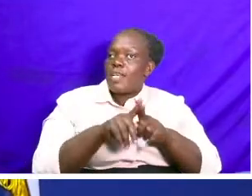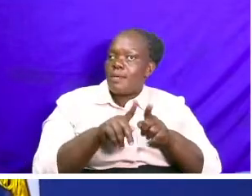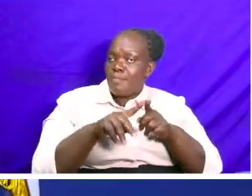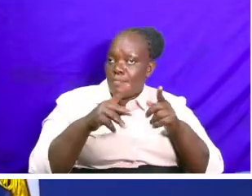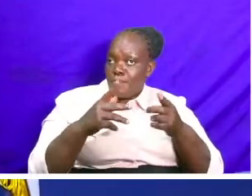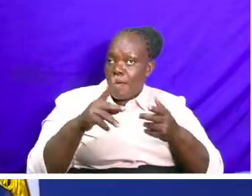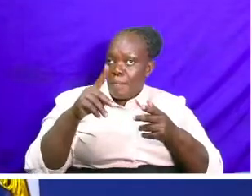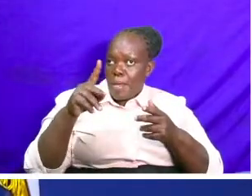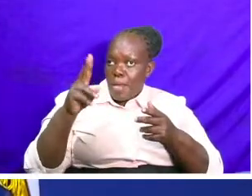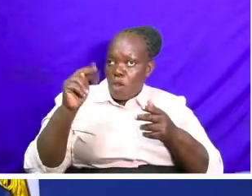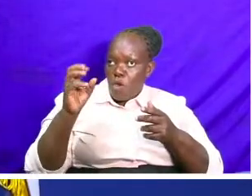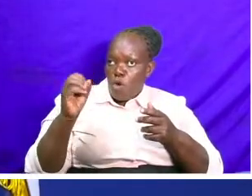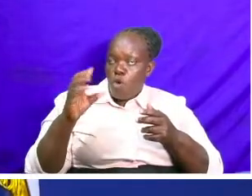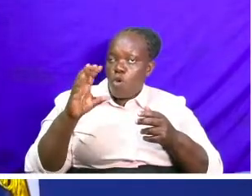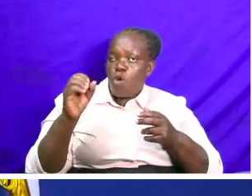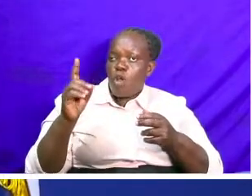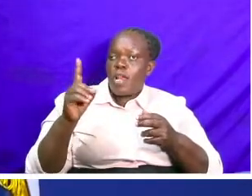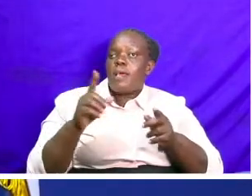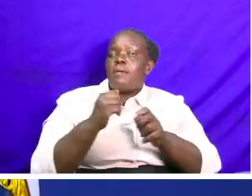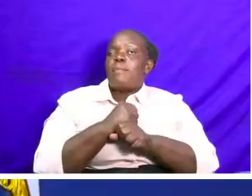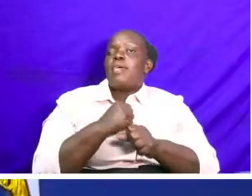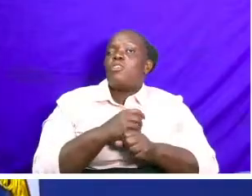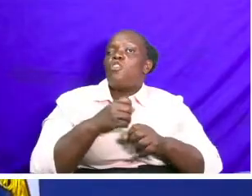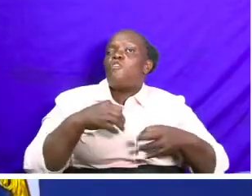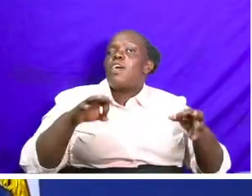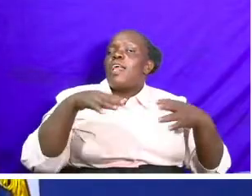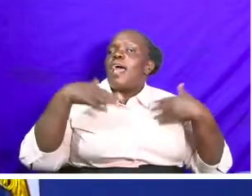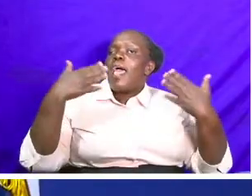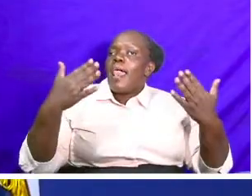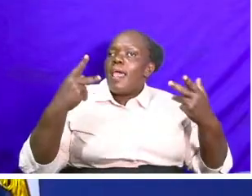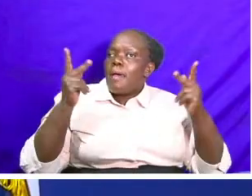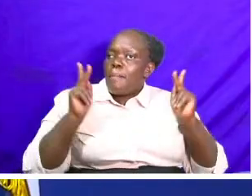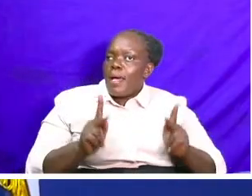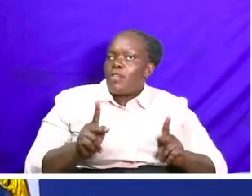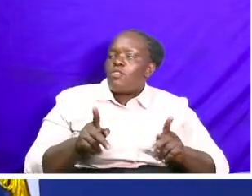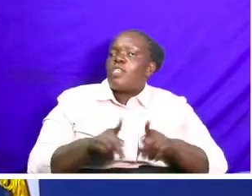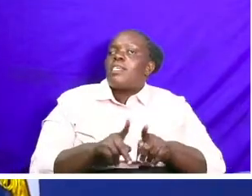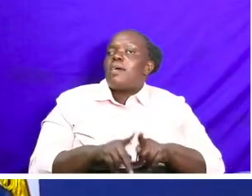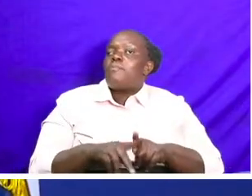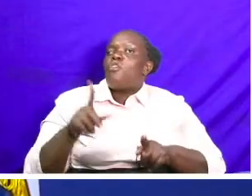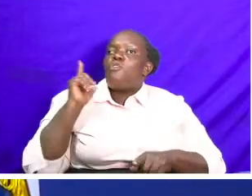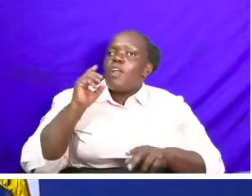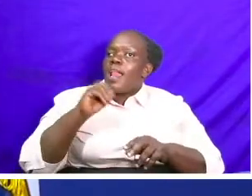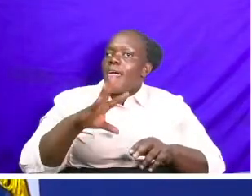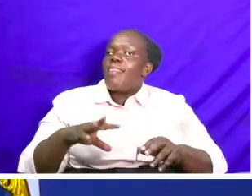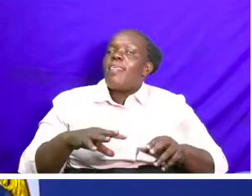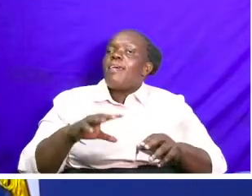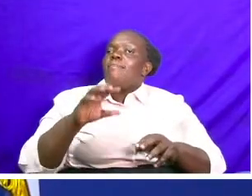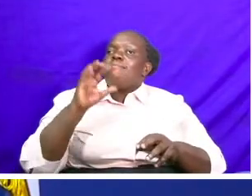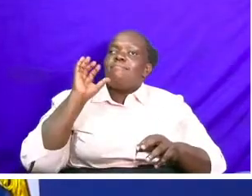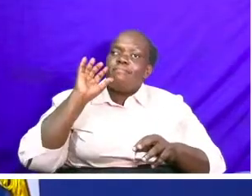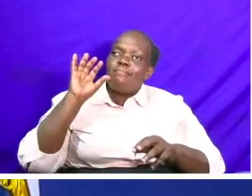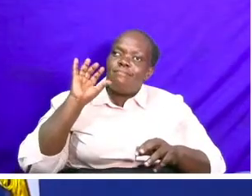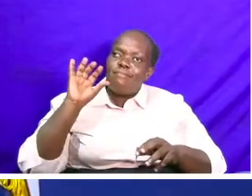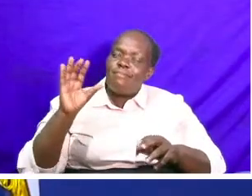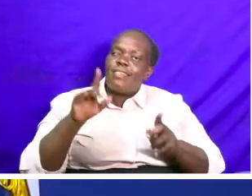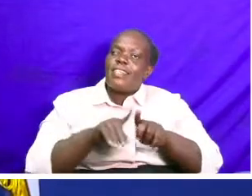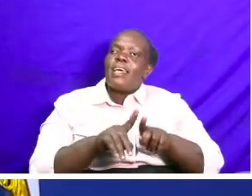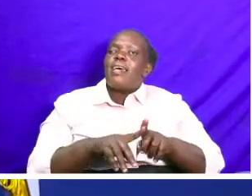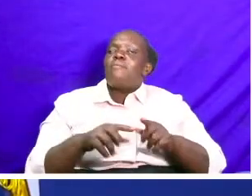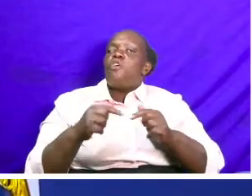Penal Code, makes it an offense for any person to unlawfully assault, resist,